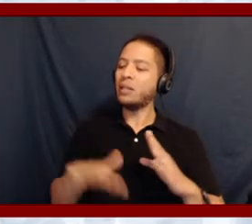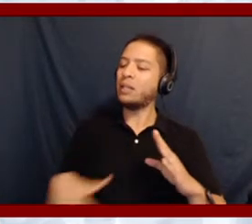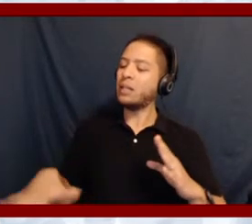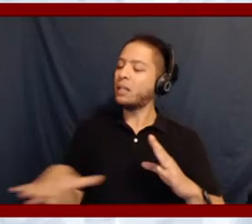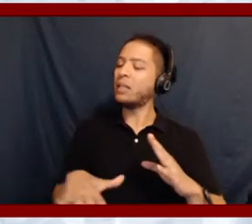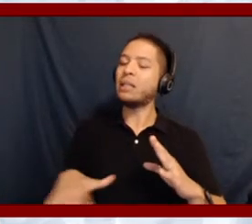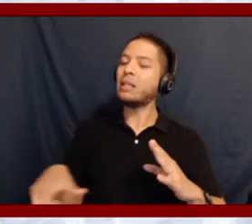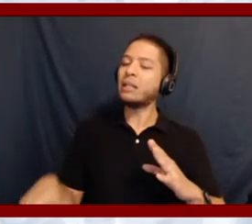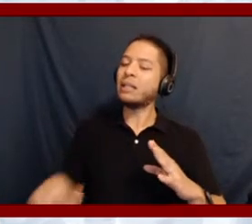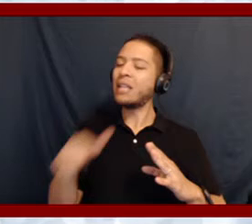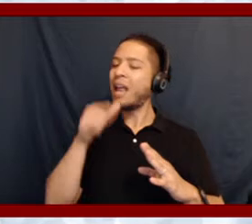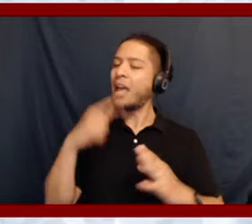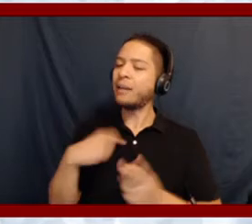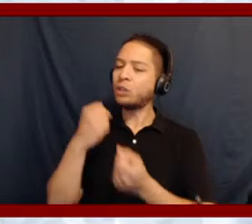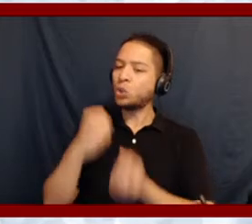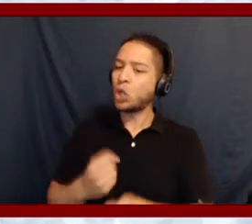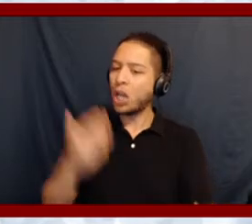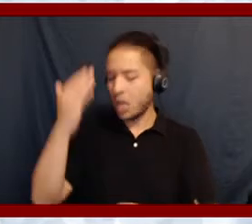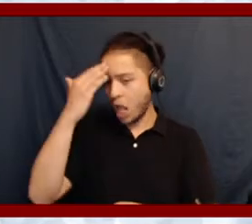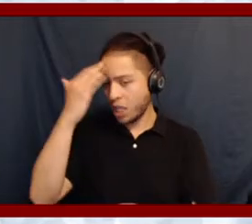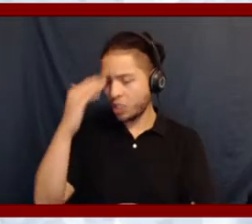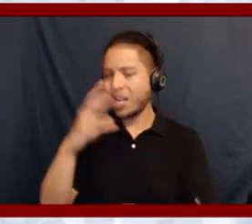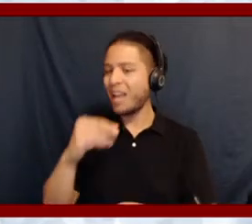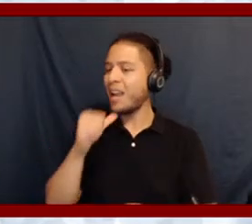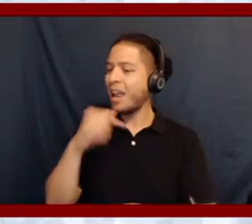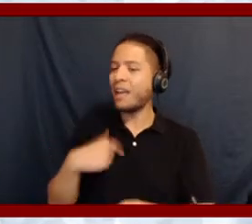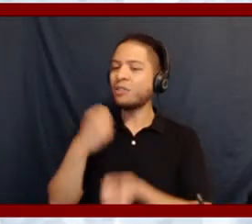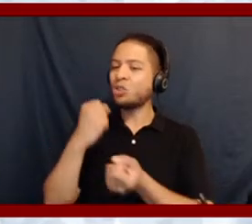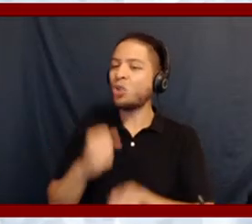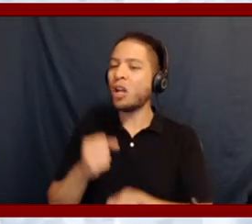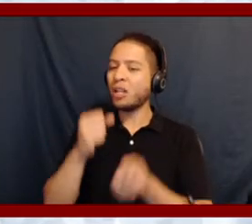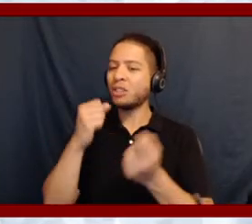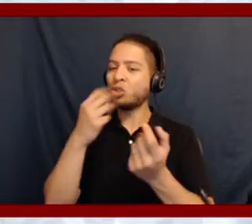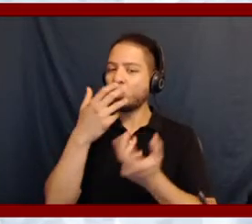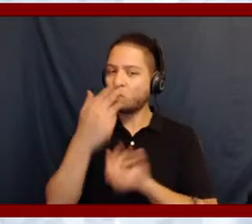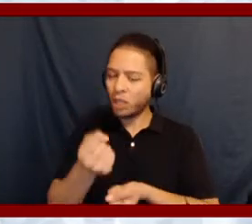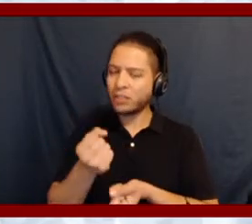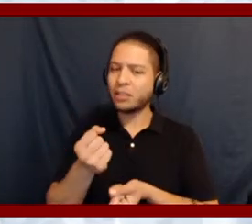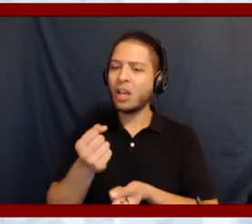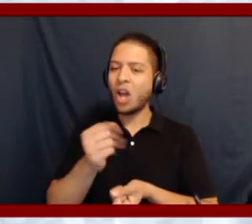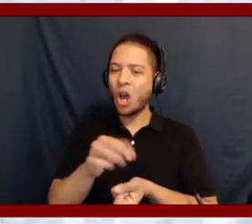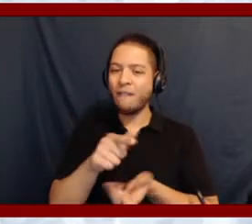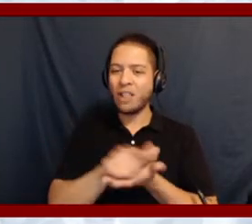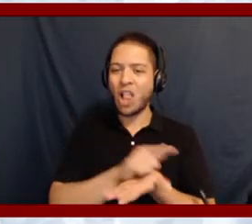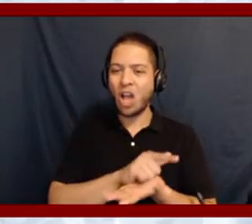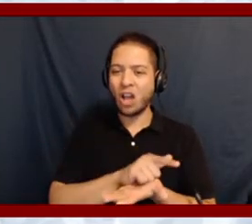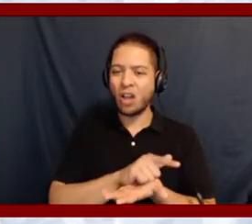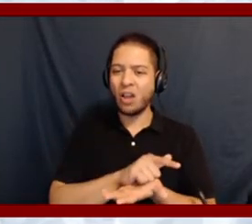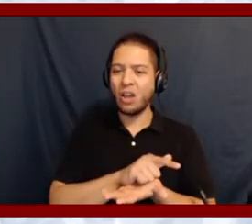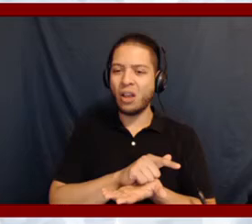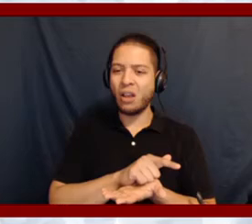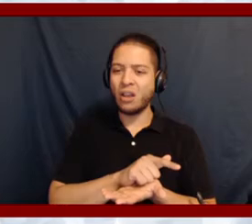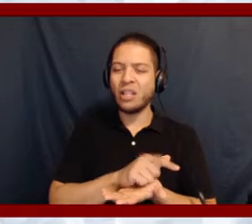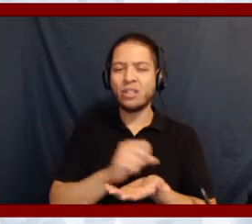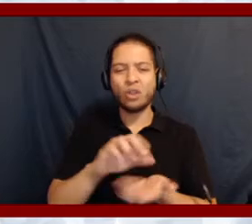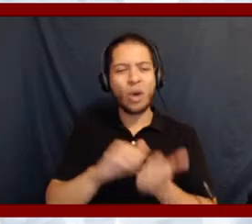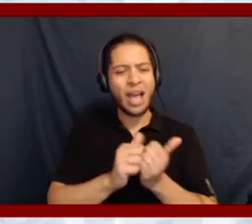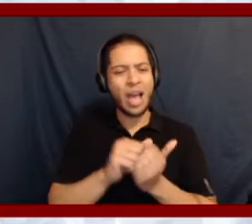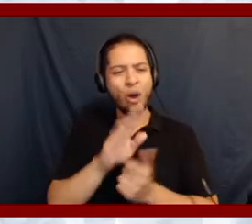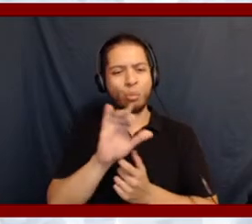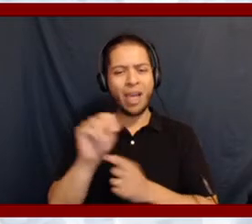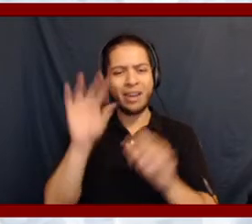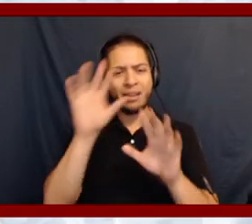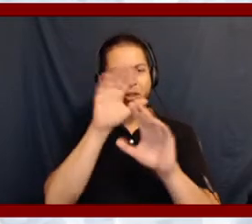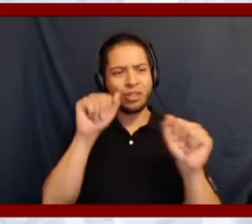to the law and government. How does the Biden administration plan to help to build trust in law